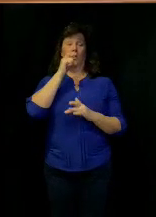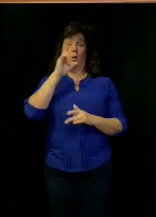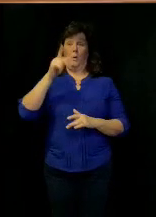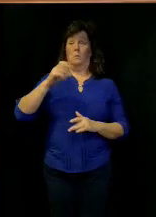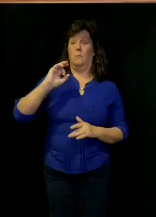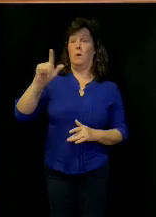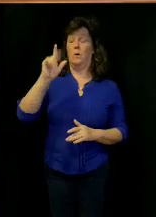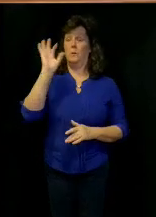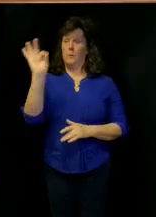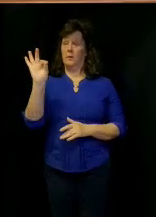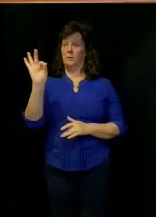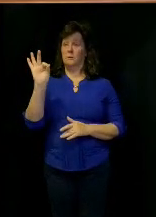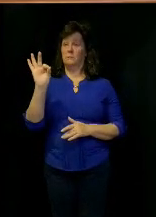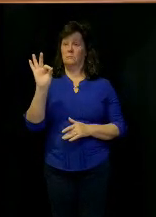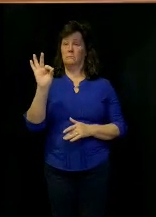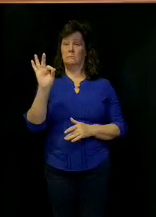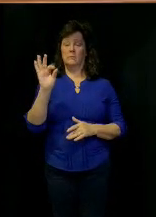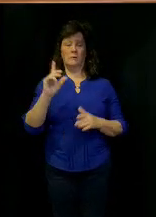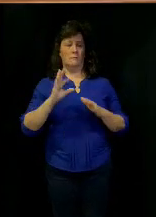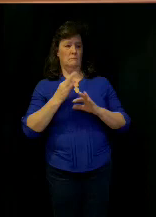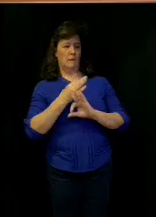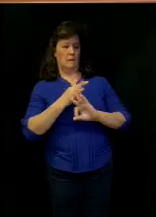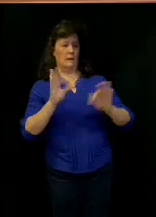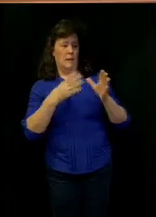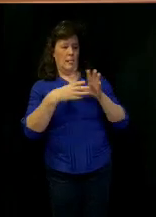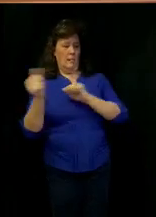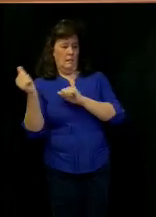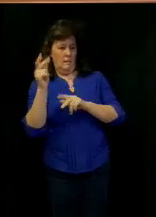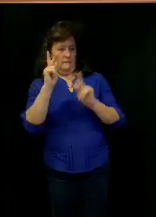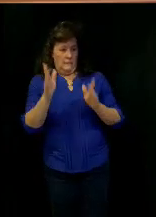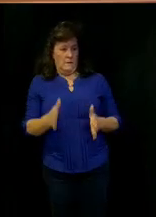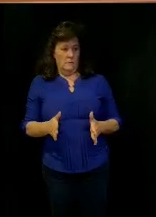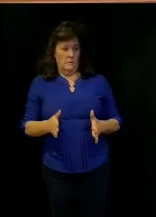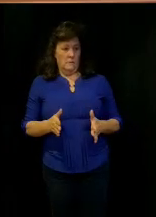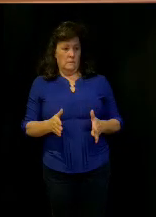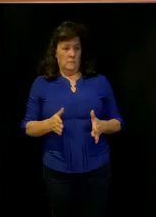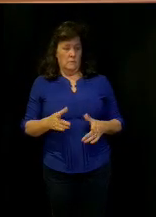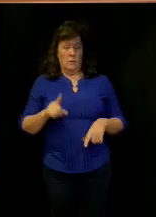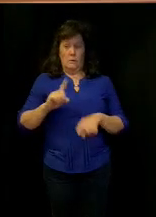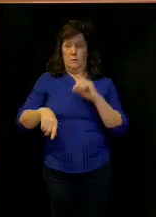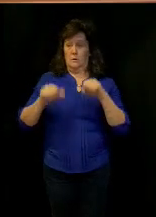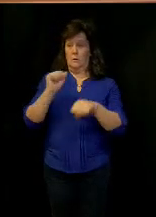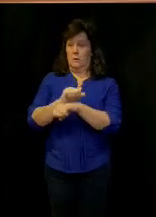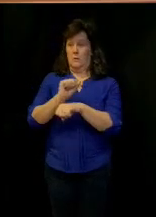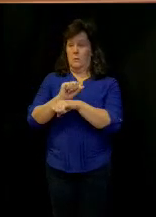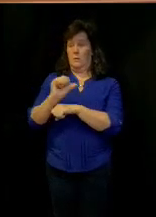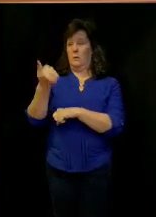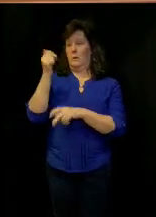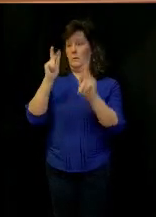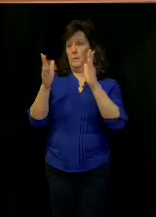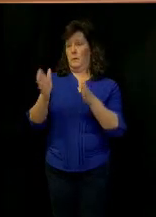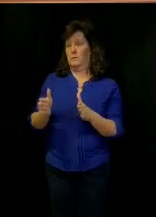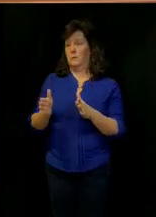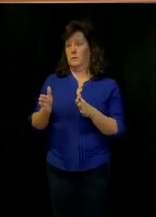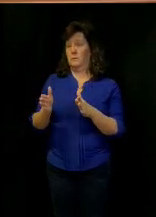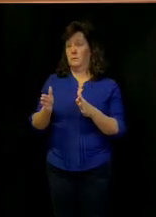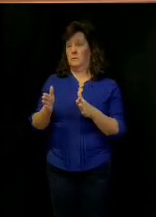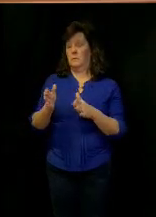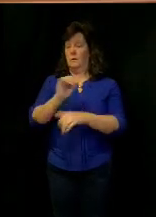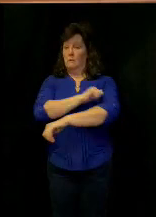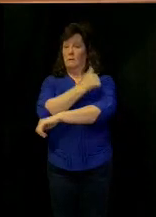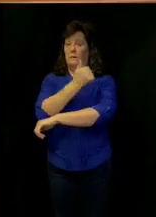preaches, to come out. See, you can never operate by another person's revelation. You got to have